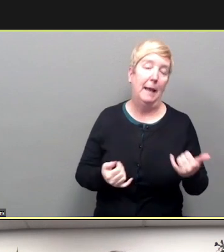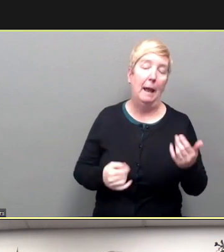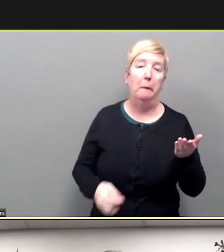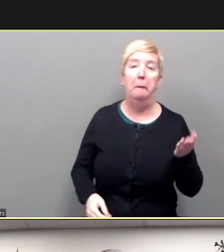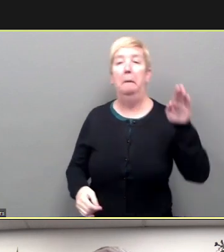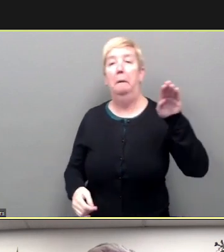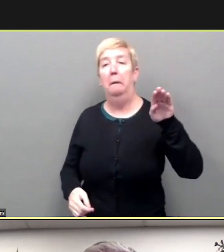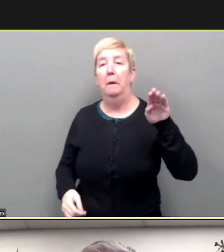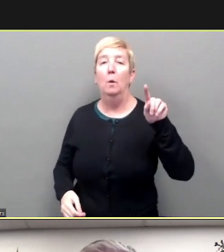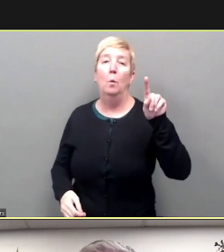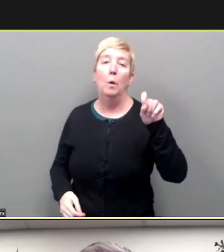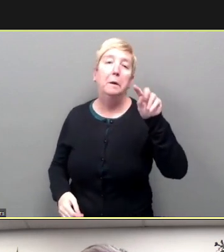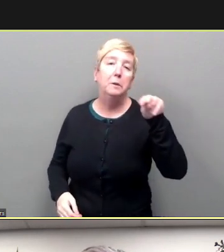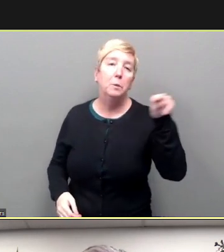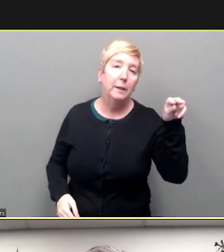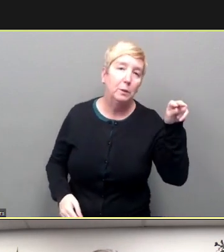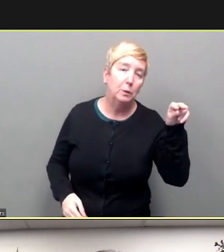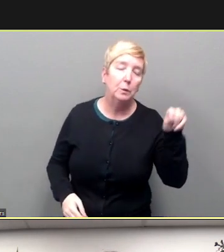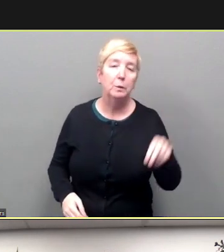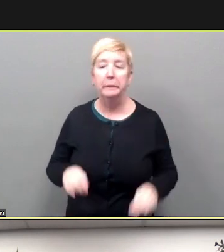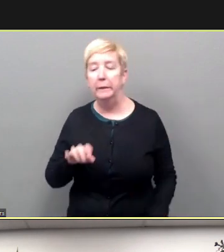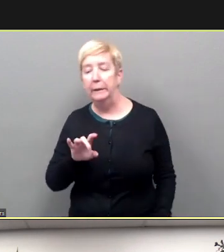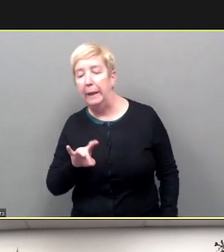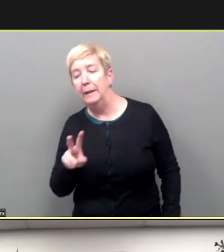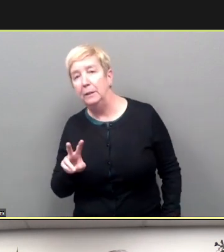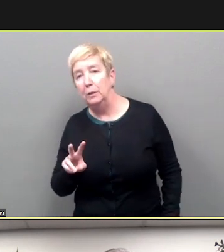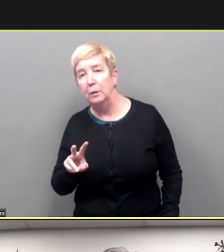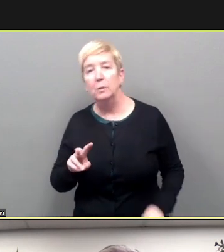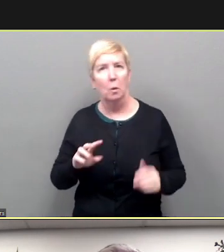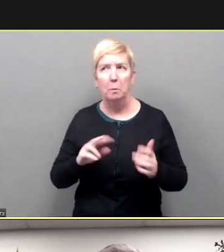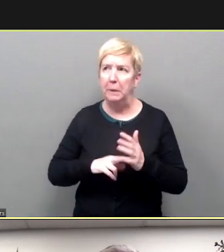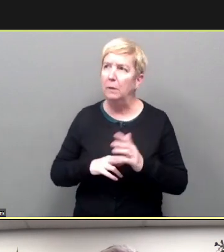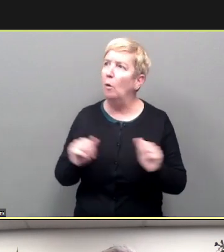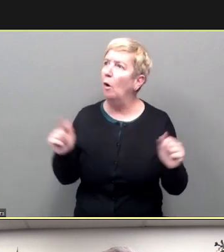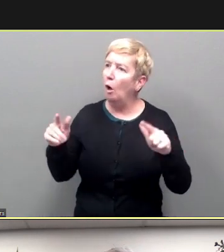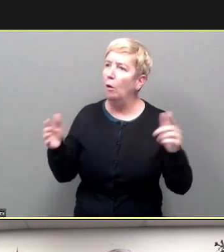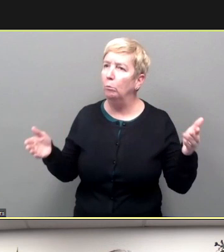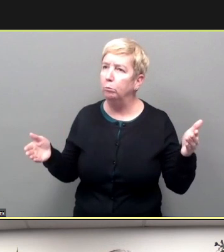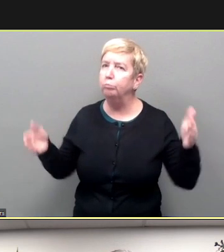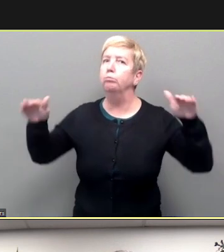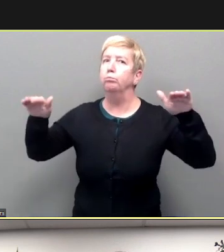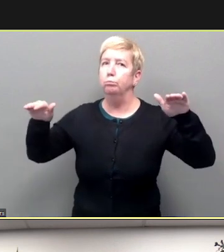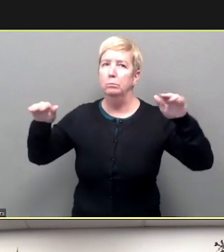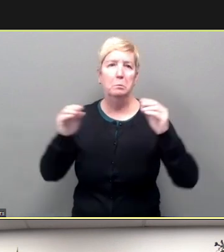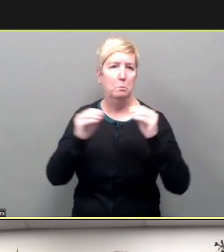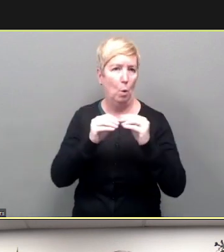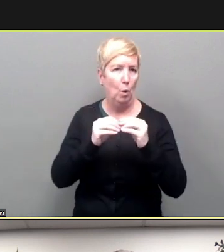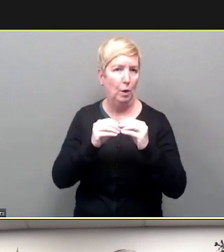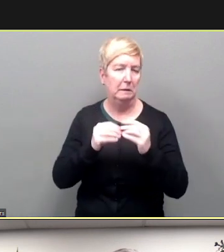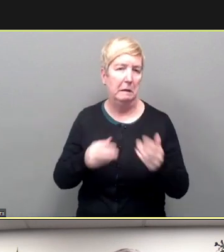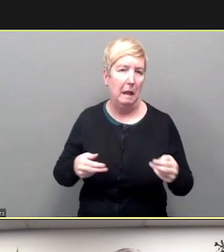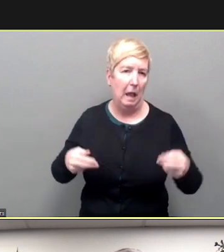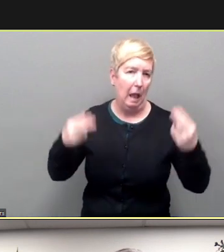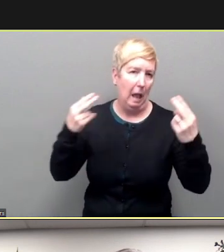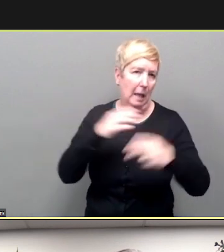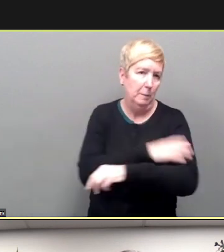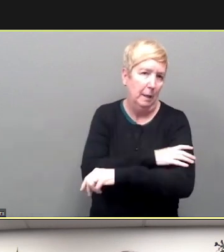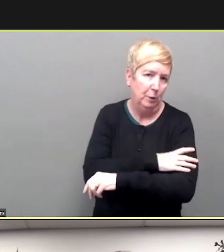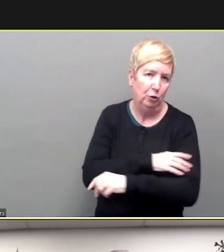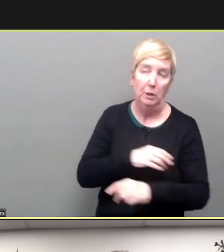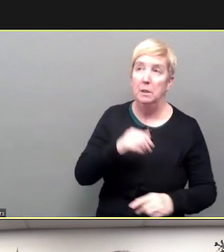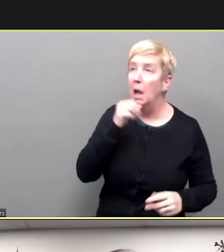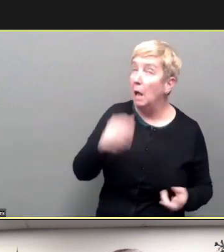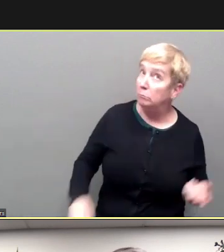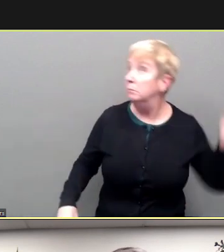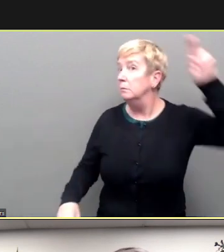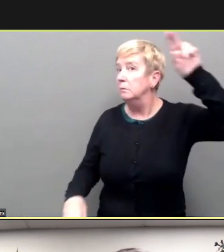know, 122 over 82. So it's not what we would call a clinically significant increase, but